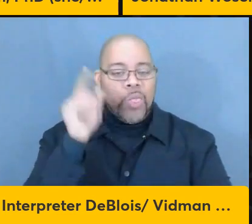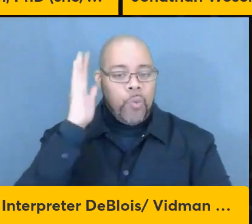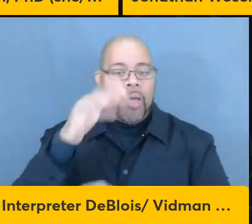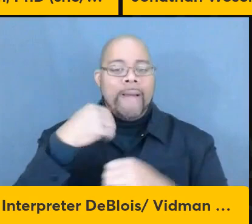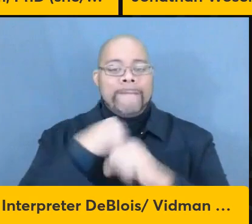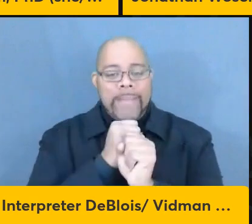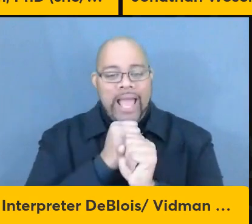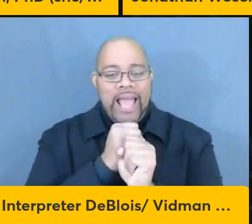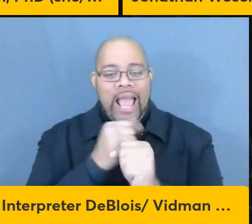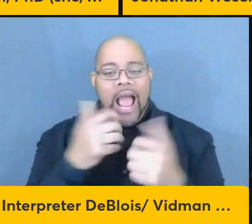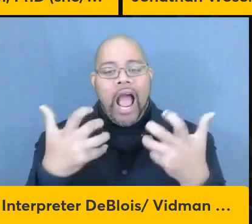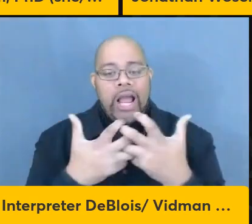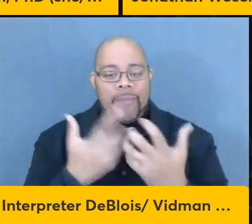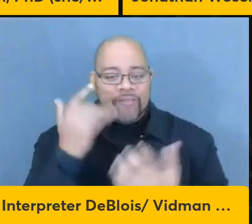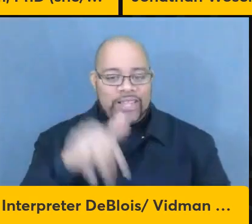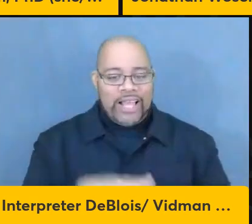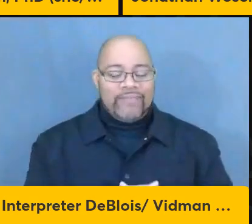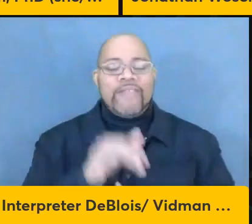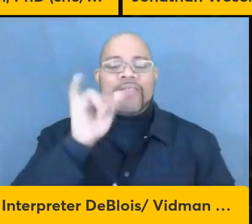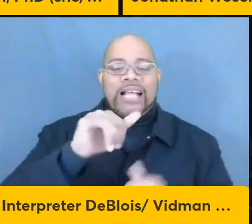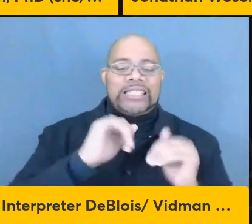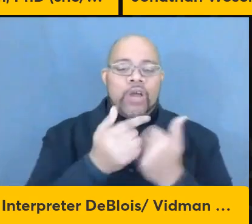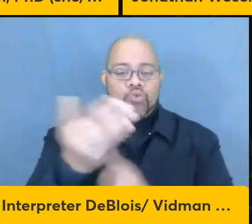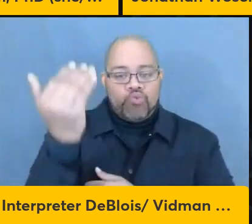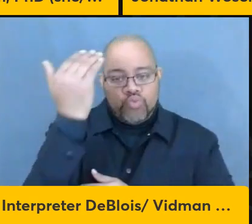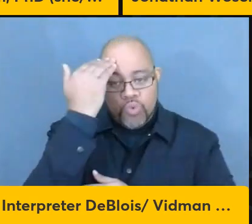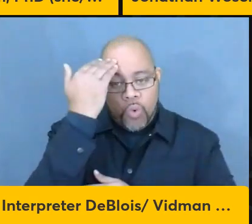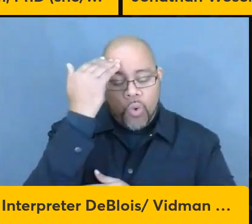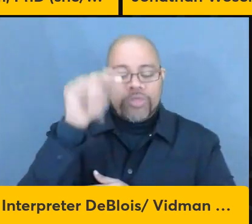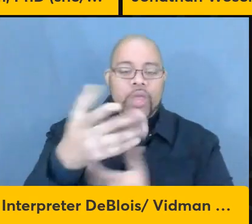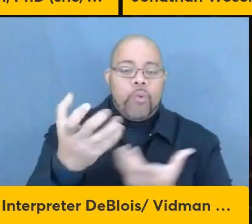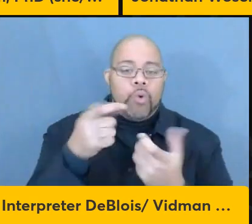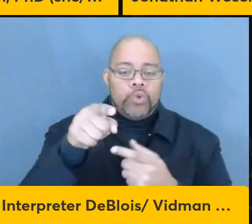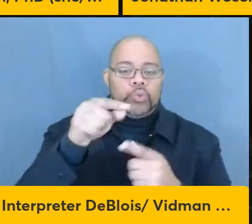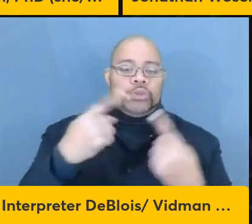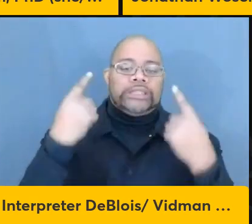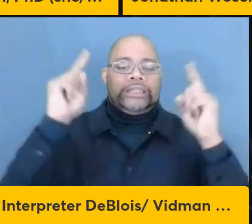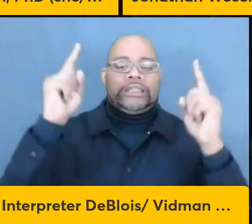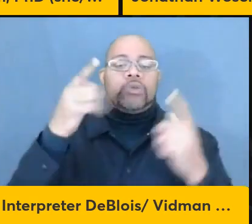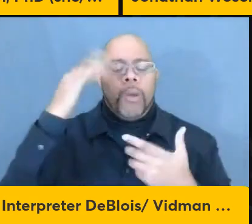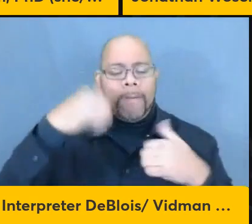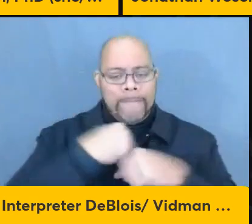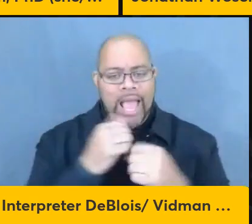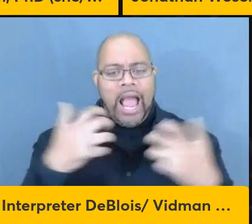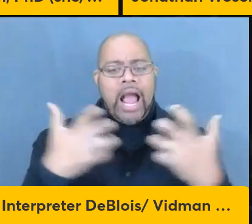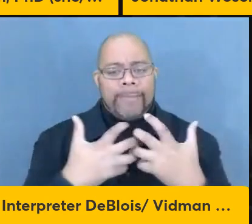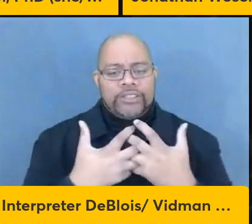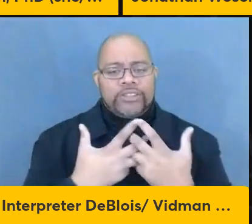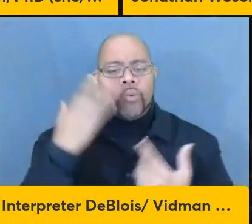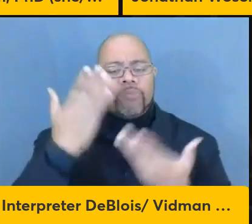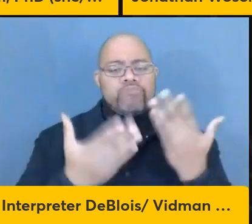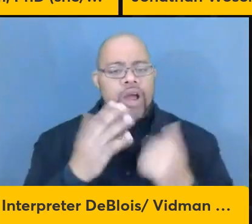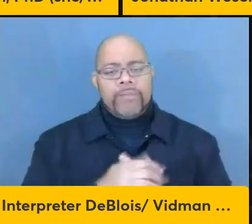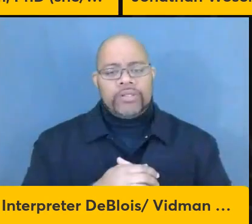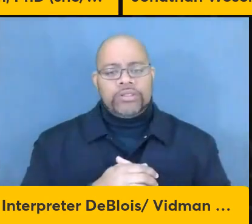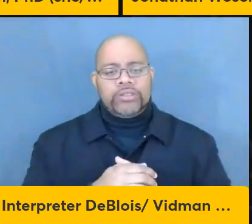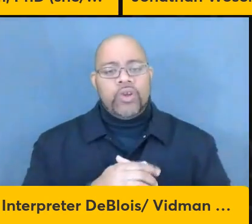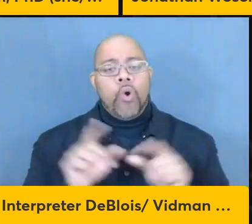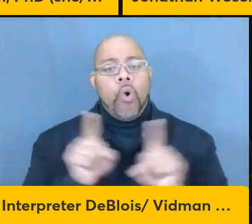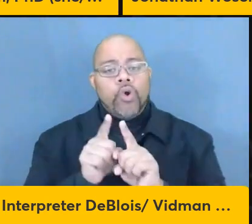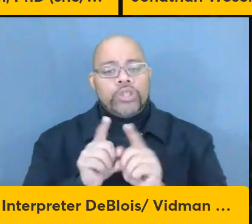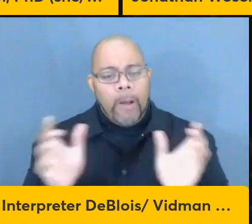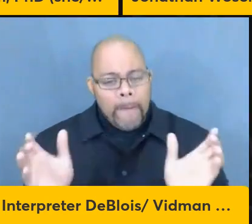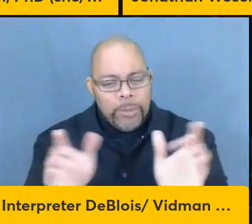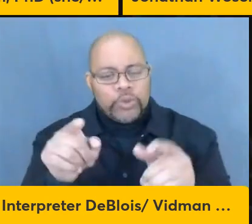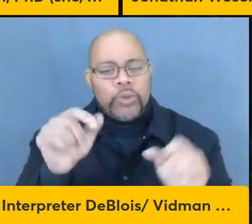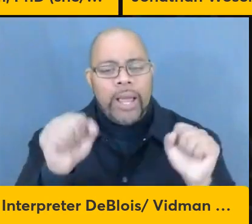make accommodations for it. That's how you know that they want you to succeed. They will make accommodations, and they will probably also push you